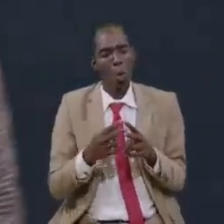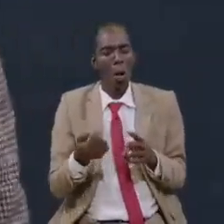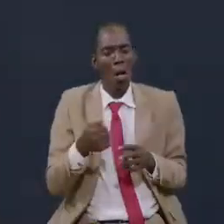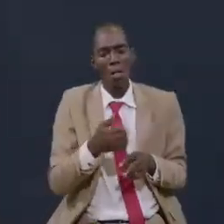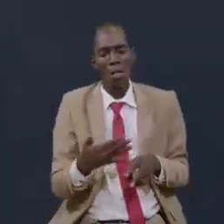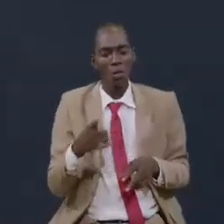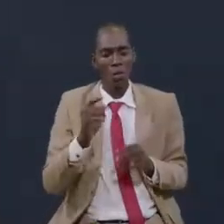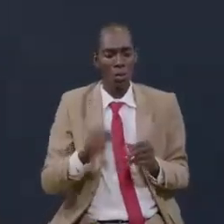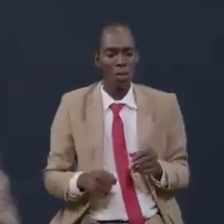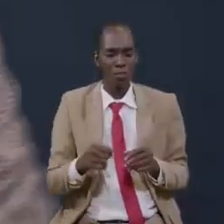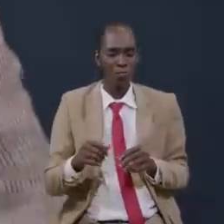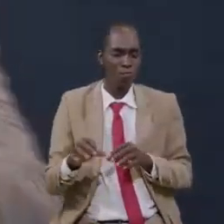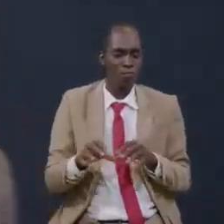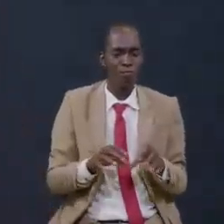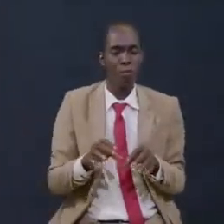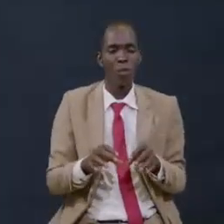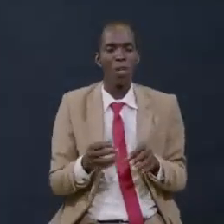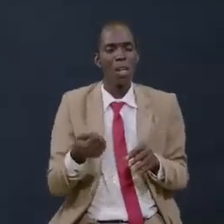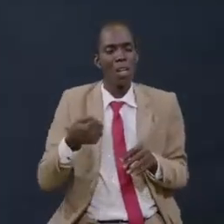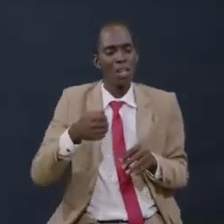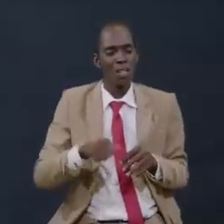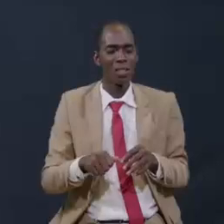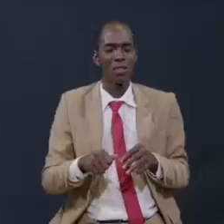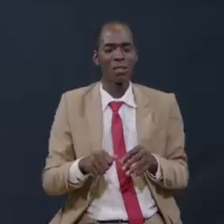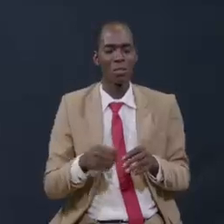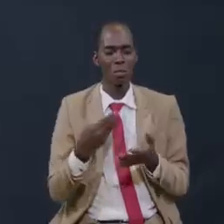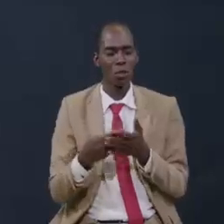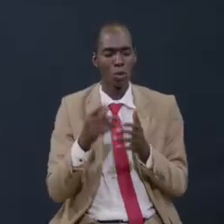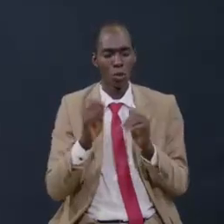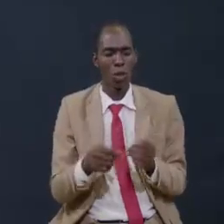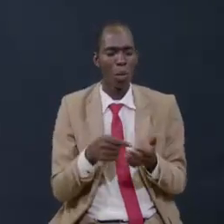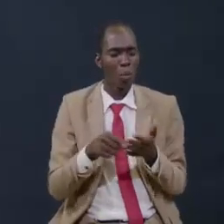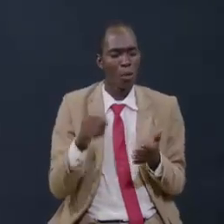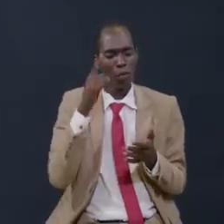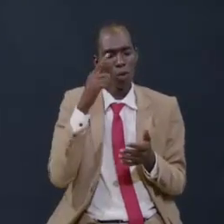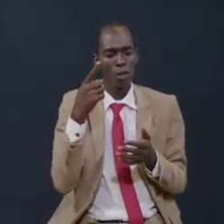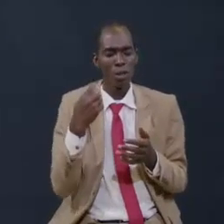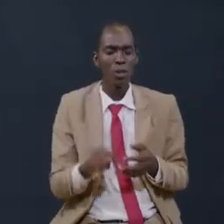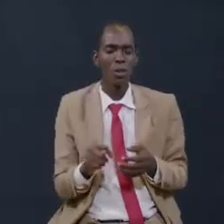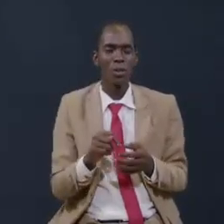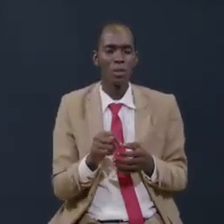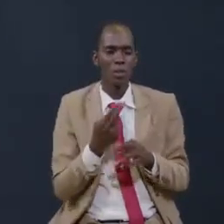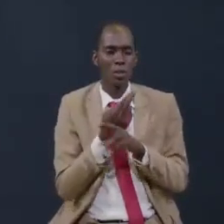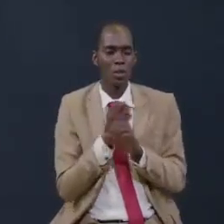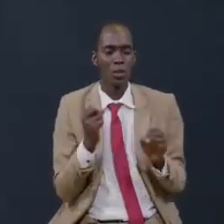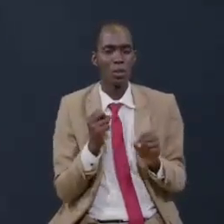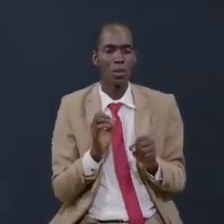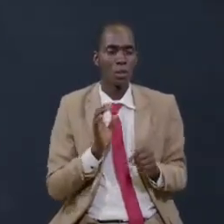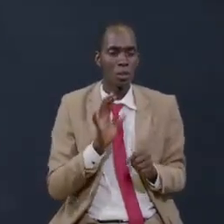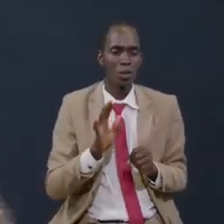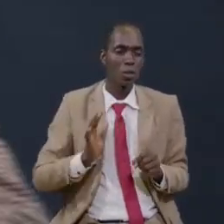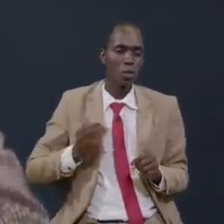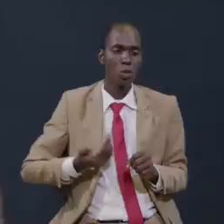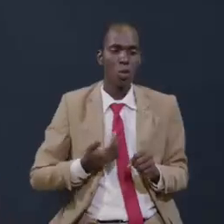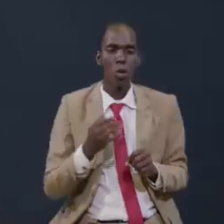money you can pay. For the redemption of their soul is precious, and